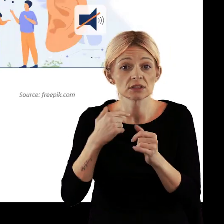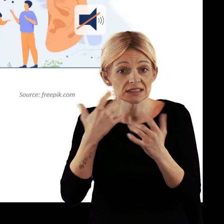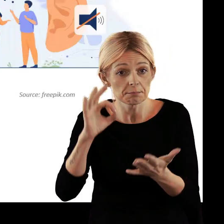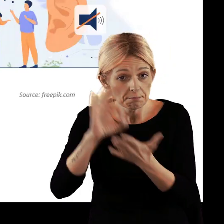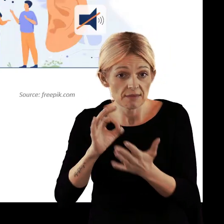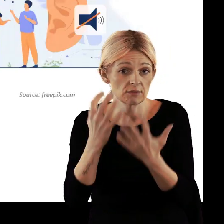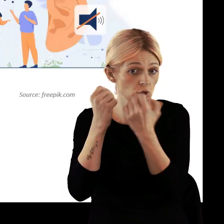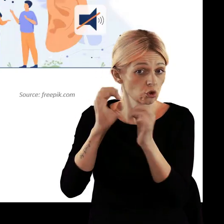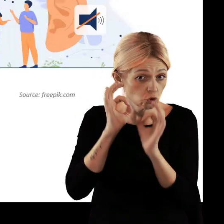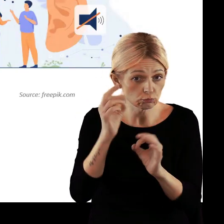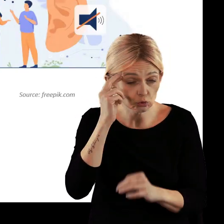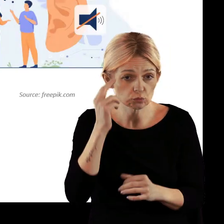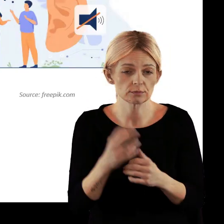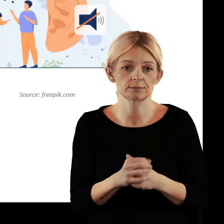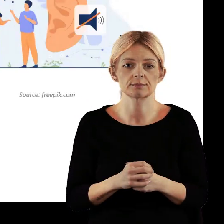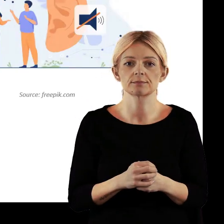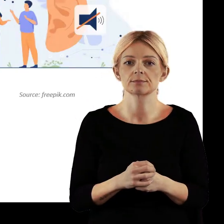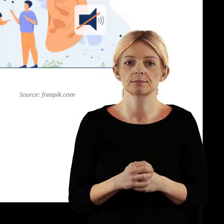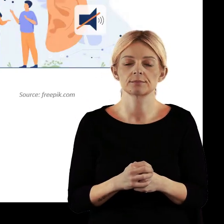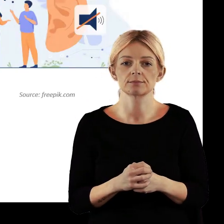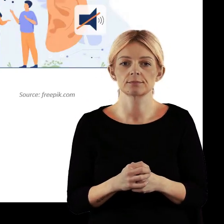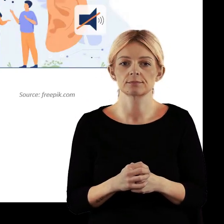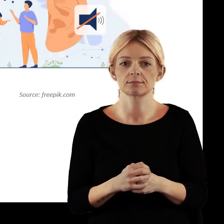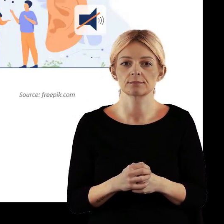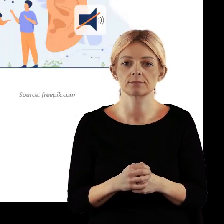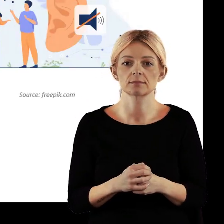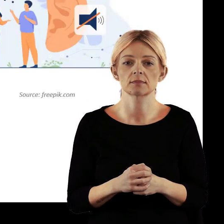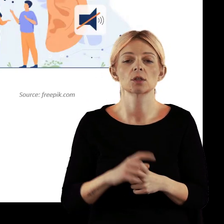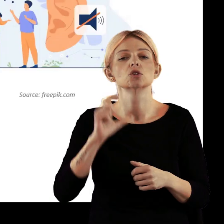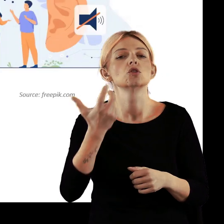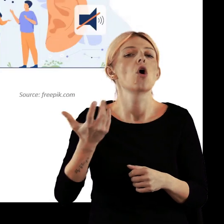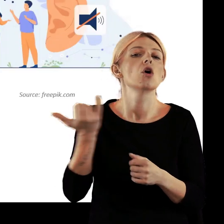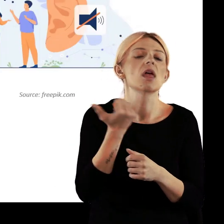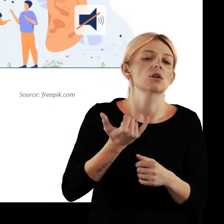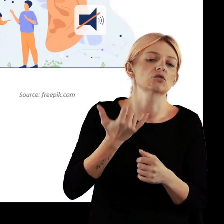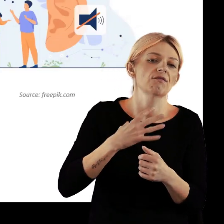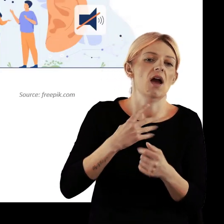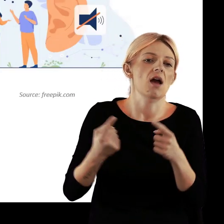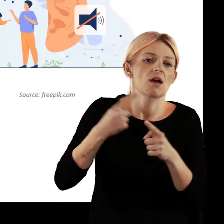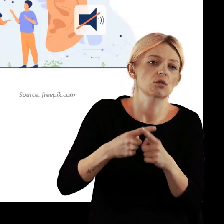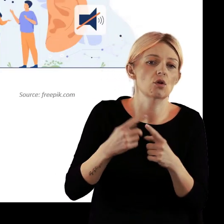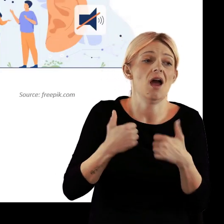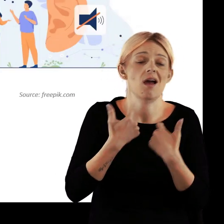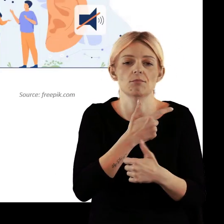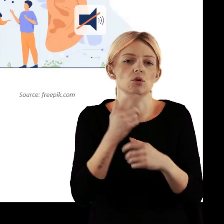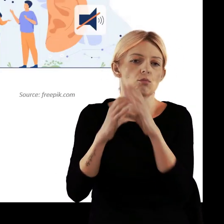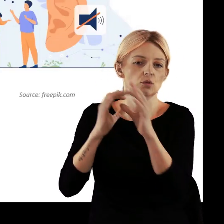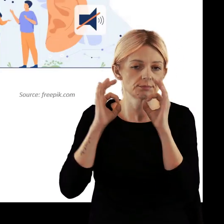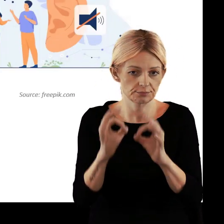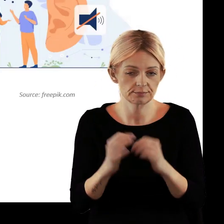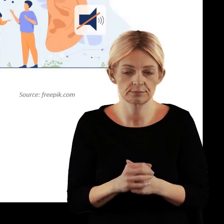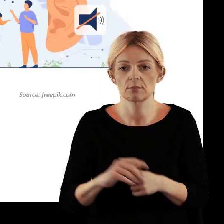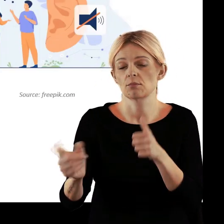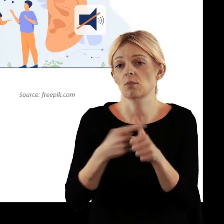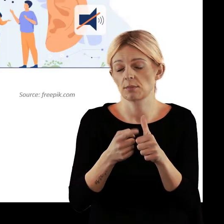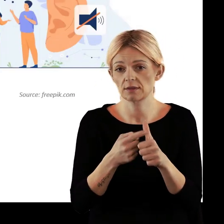What else is worth paying attention in order to communicate effectively? First, focus on your conversation